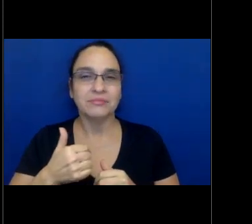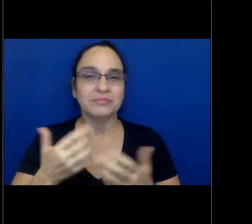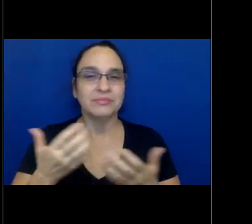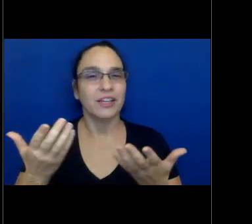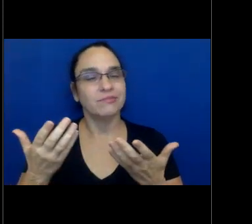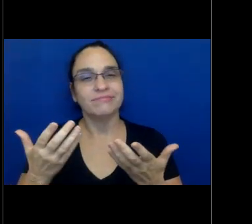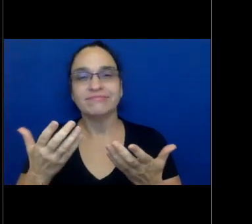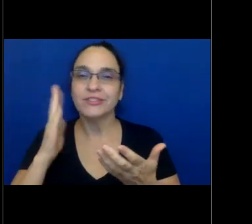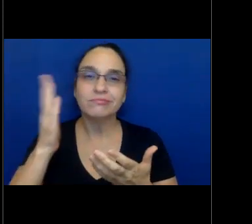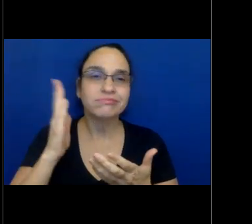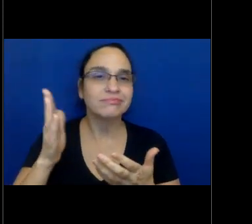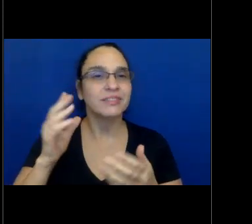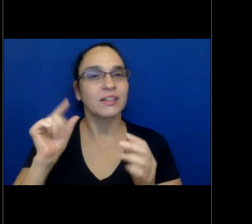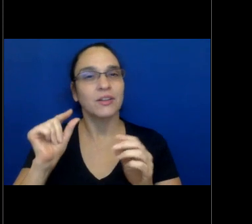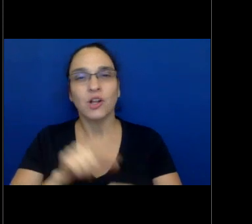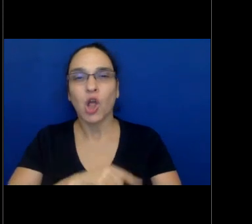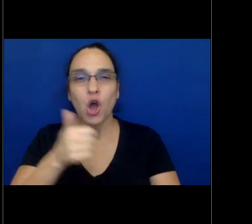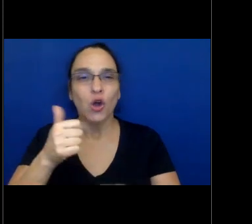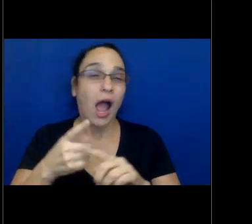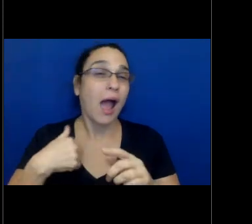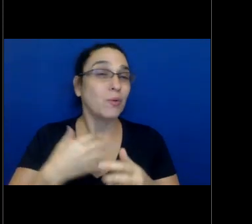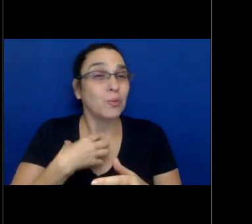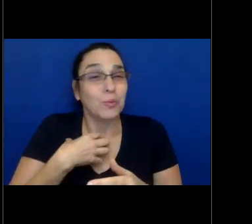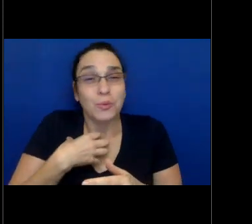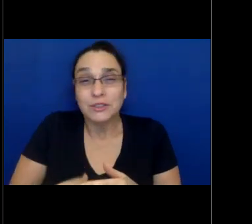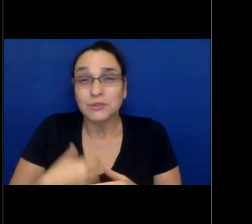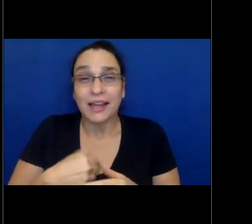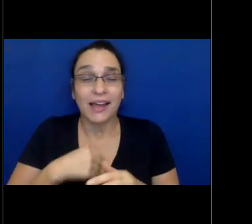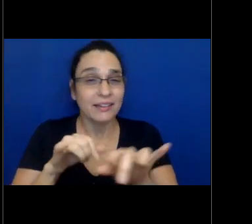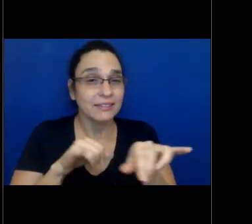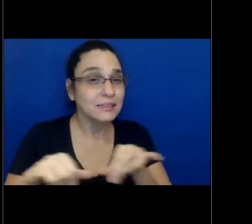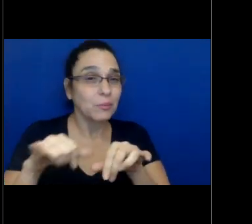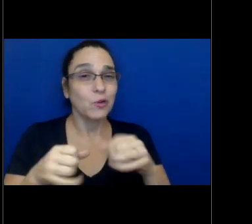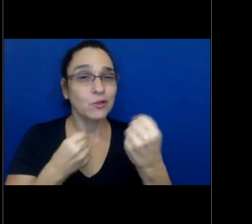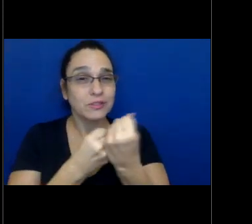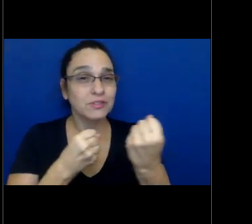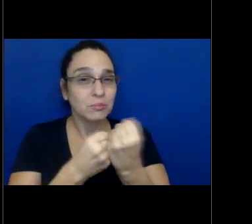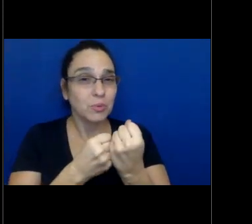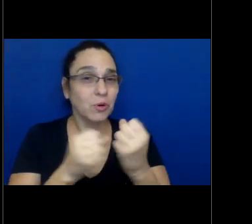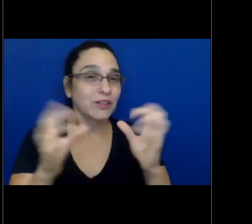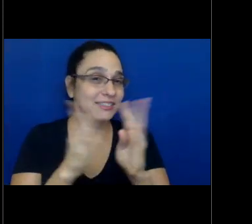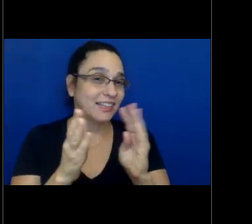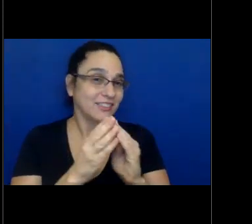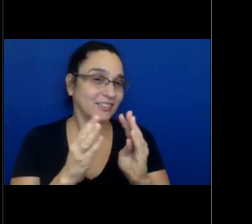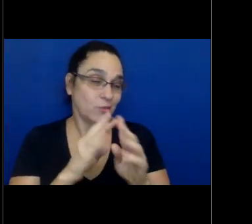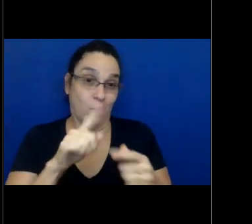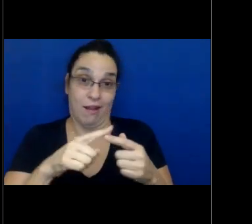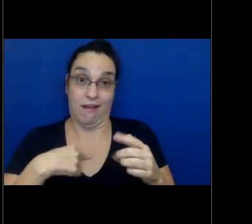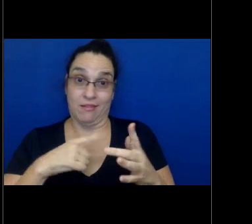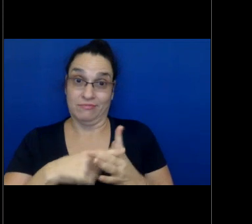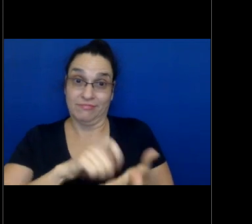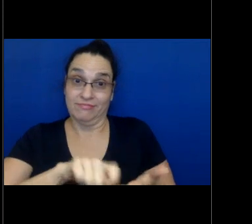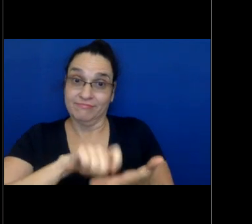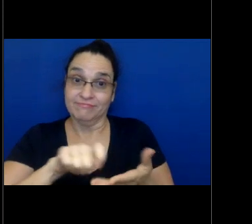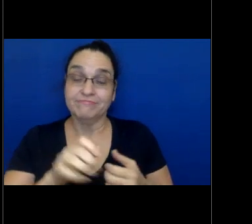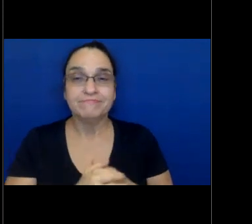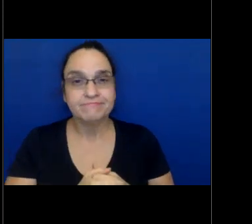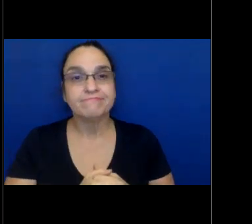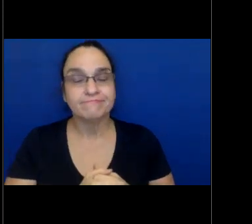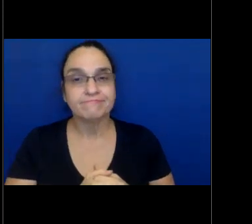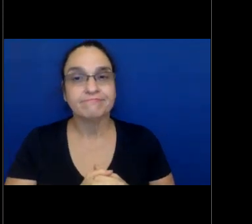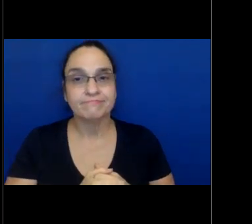such support sessions when I was starting out. So I'm going to share with you is, first of